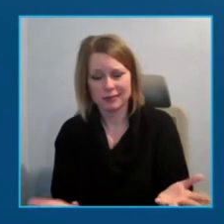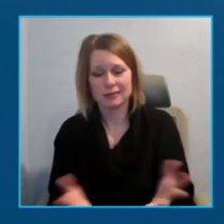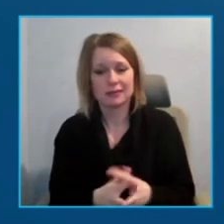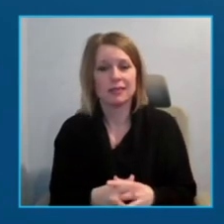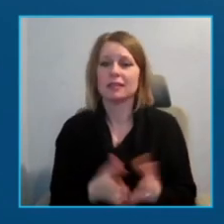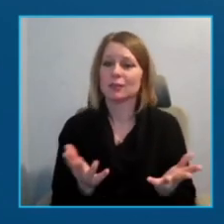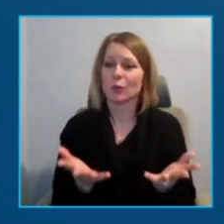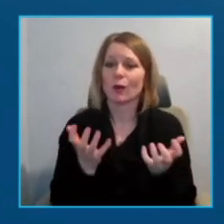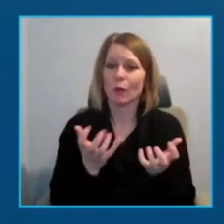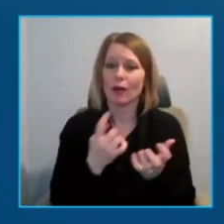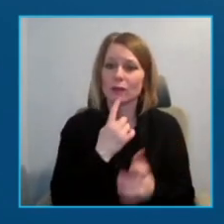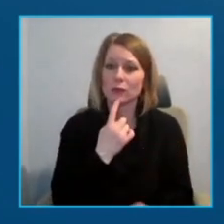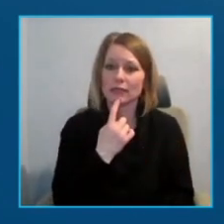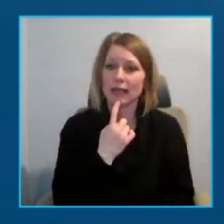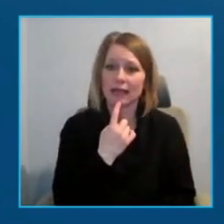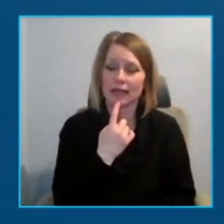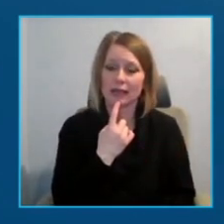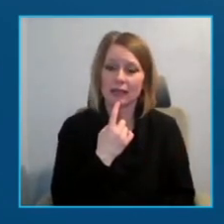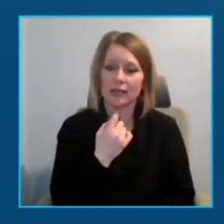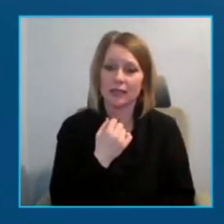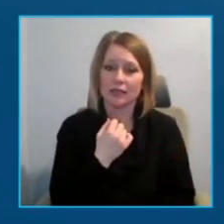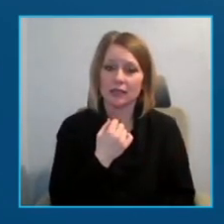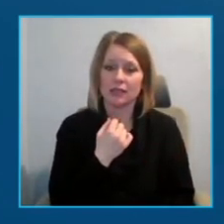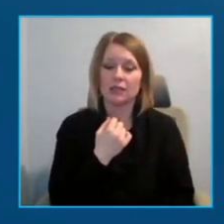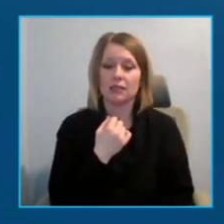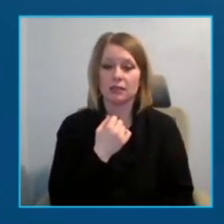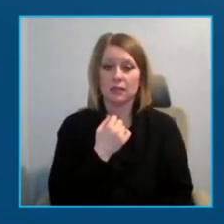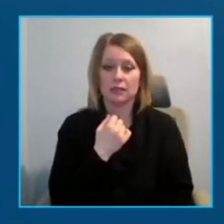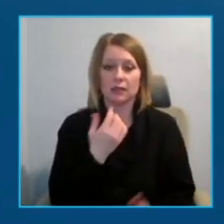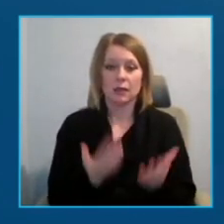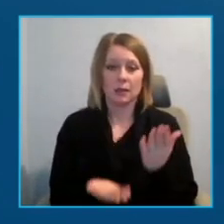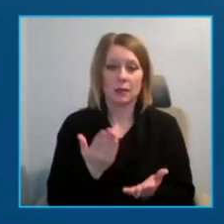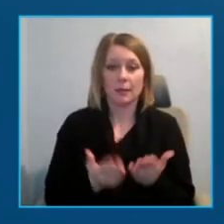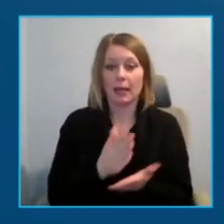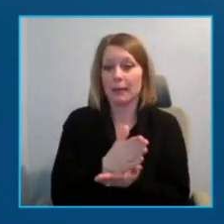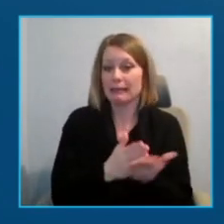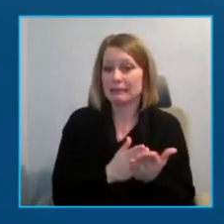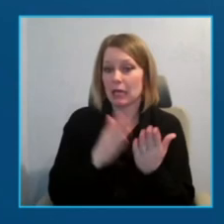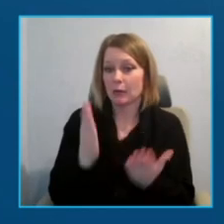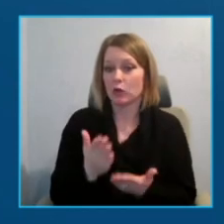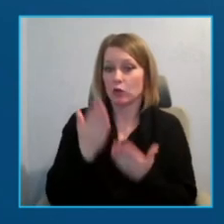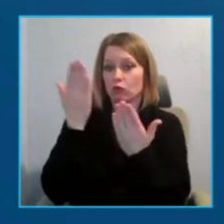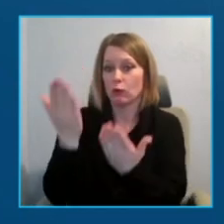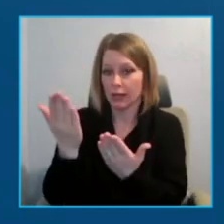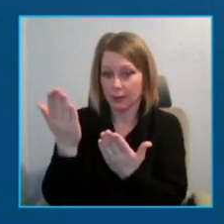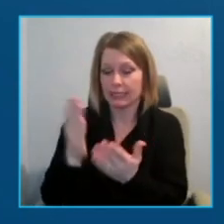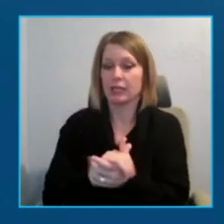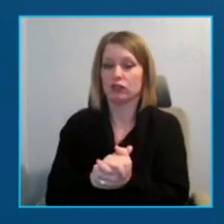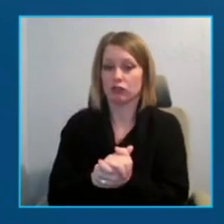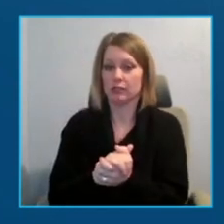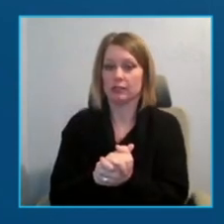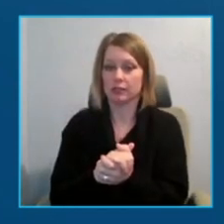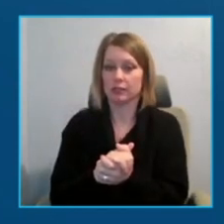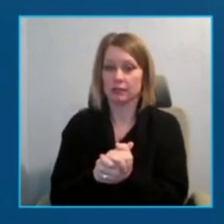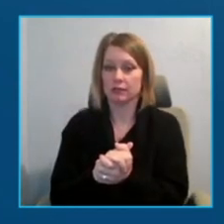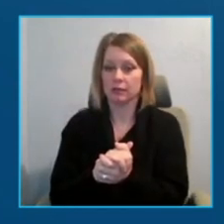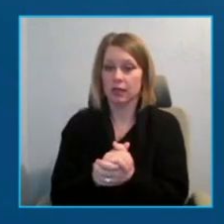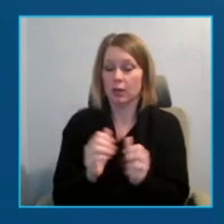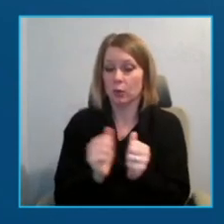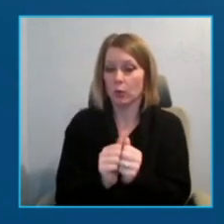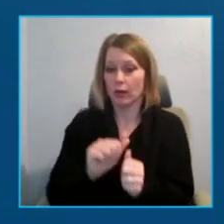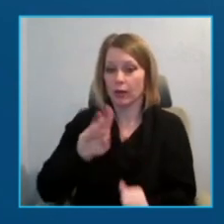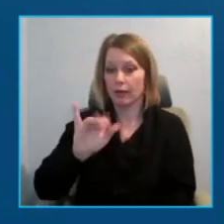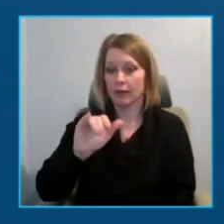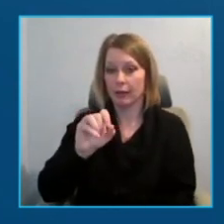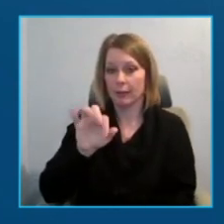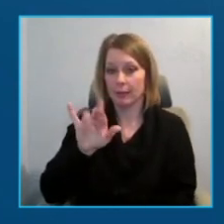say, given maybe some recommendations and what Chair Biafor is agreeing to, some of